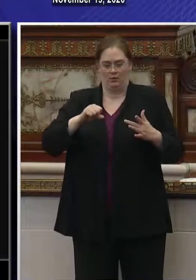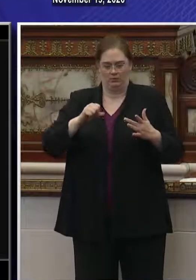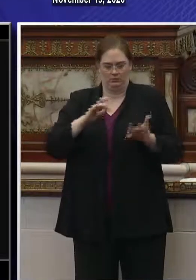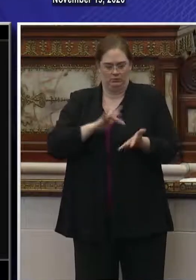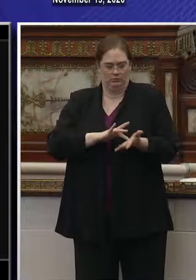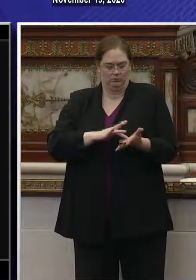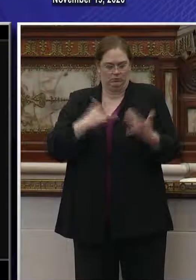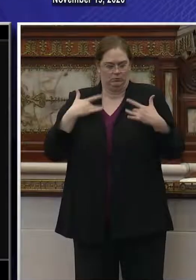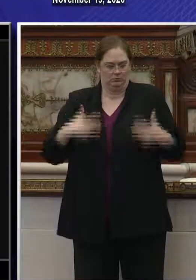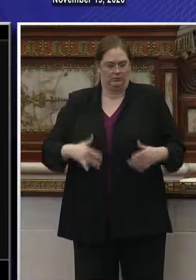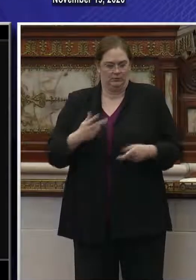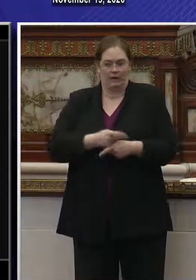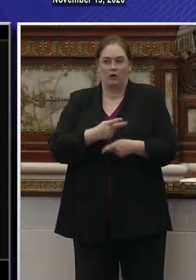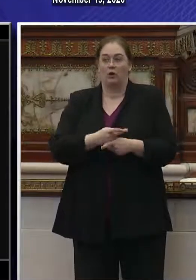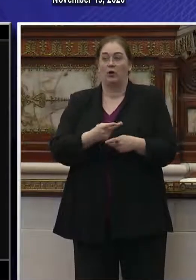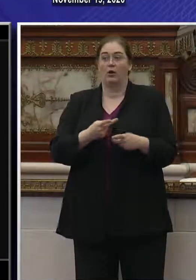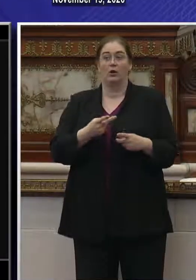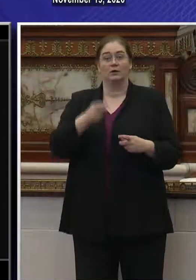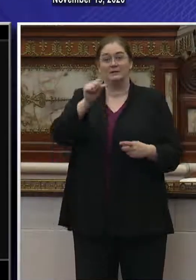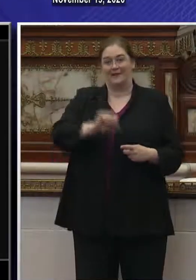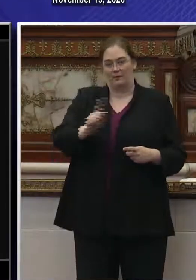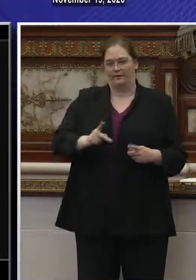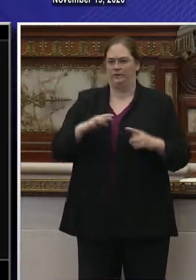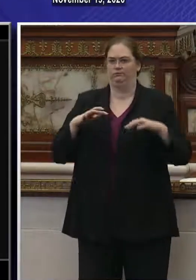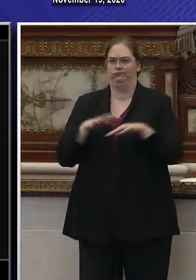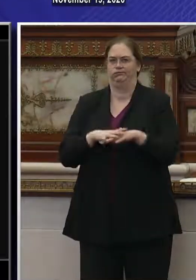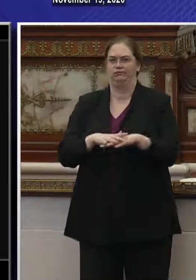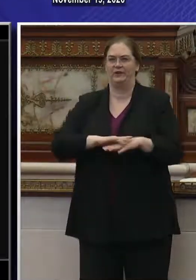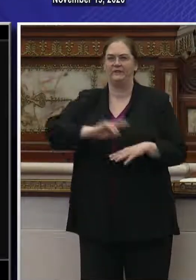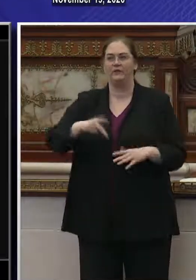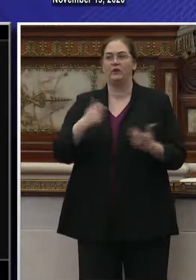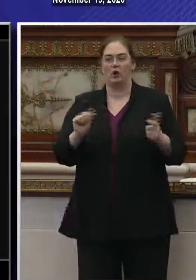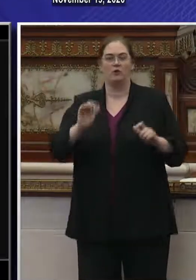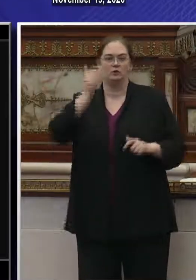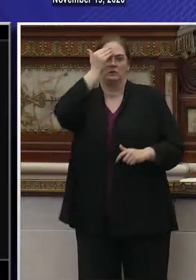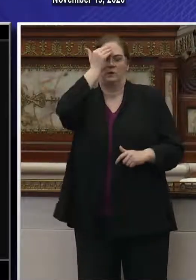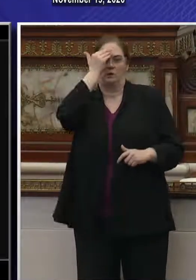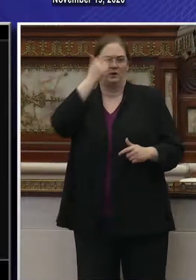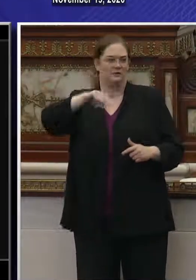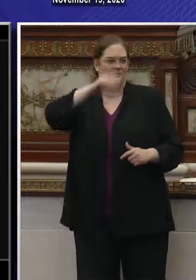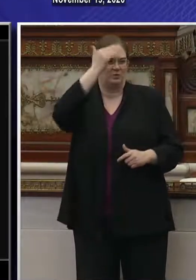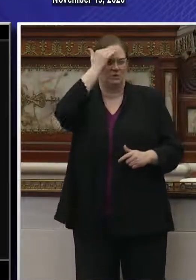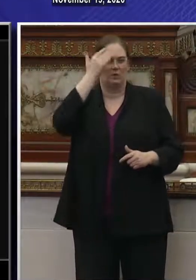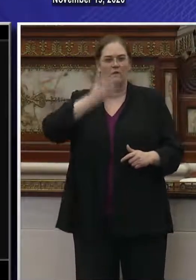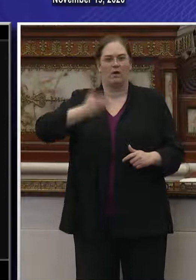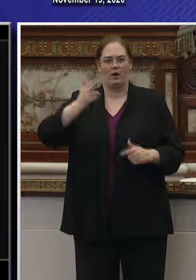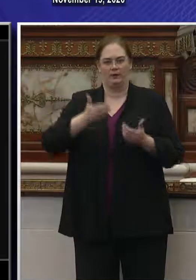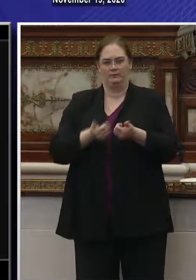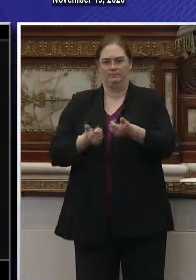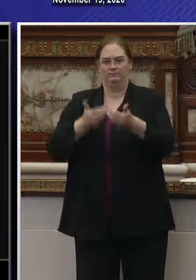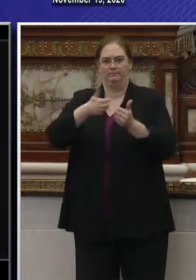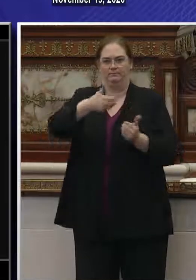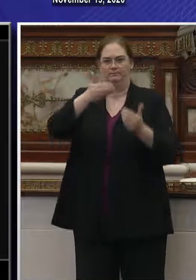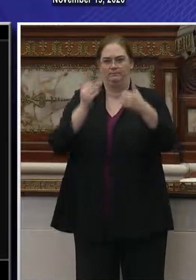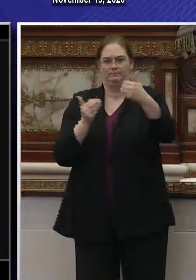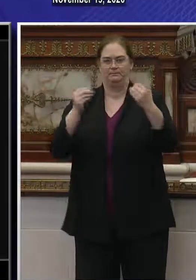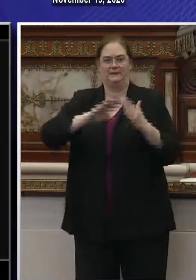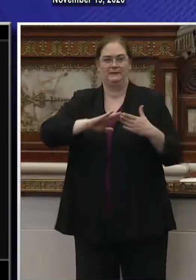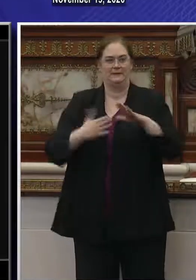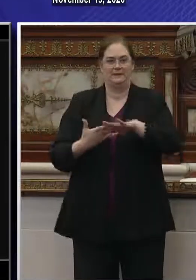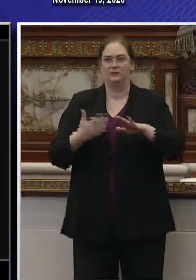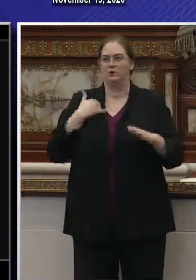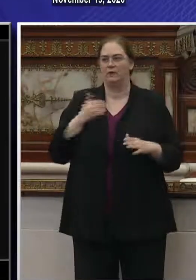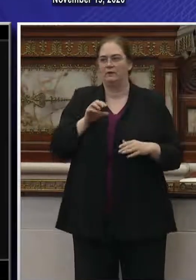So population density, highly dense in South Philadelphia. Philadelphia is also very known, as we know, for being a highly partitioned city. So you